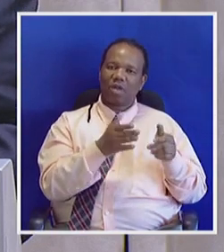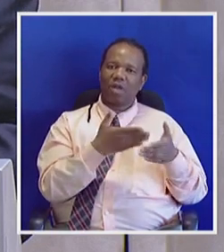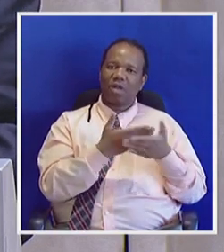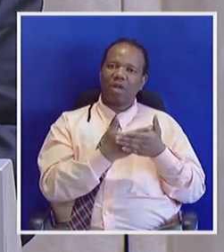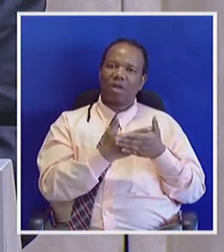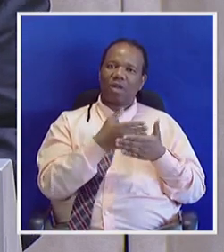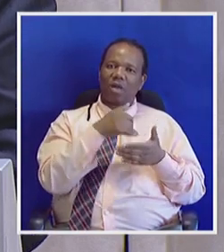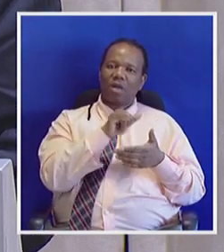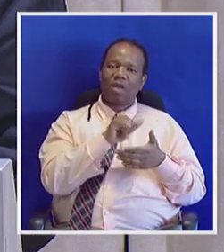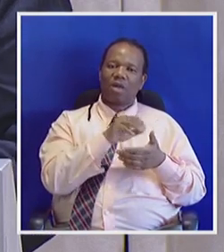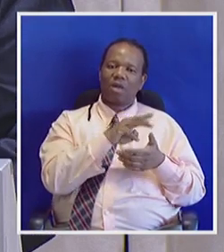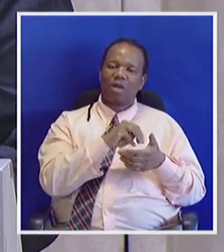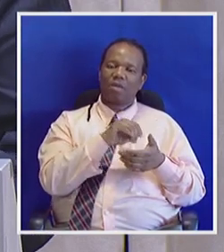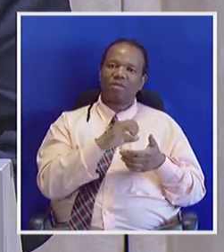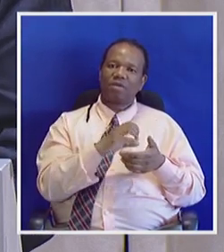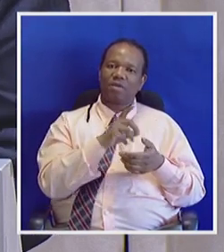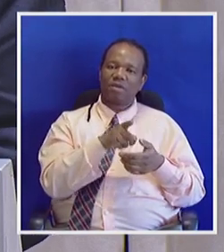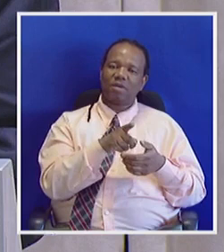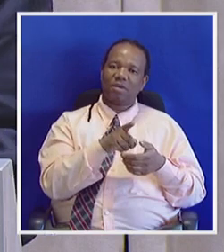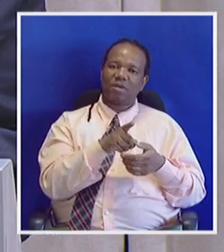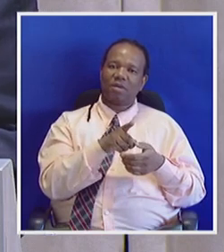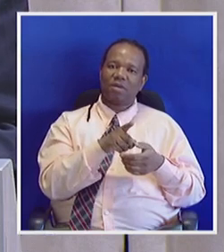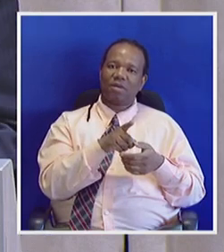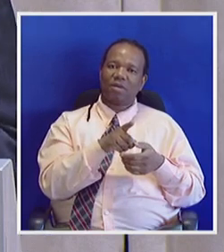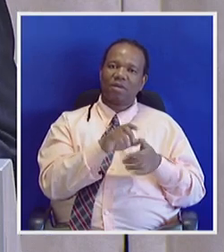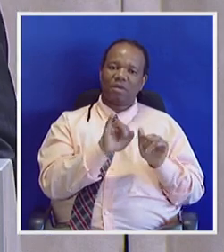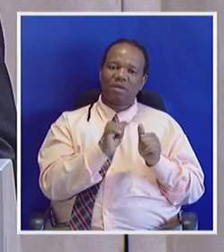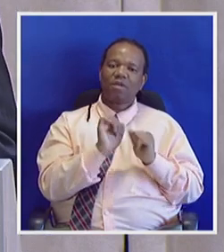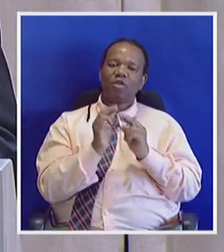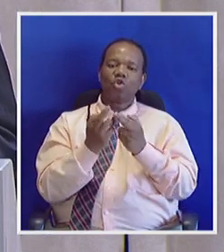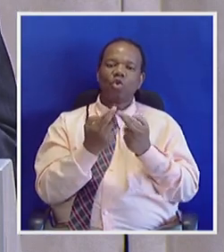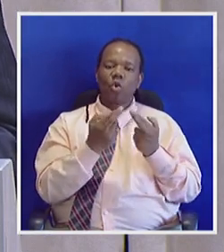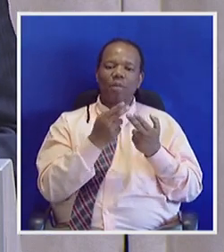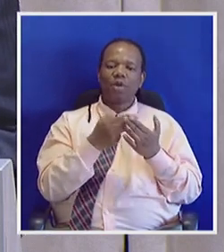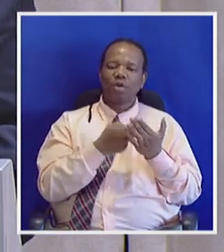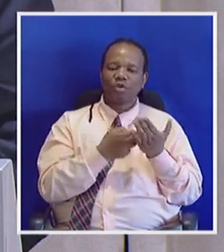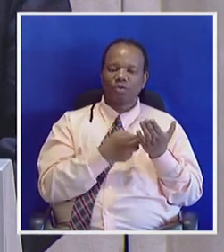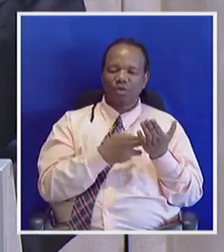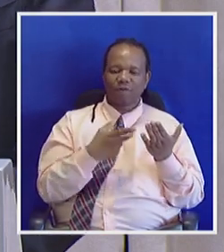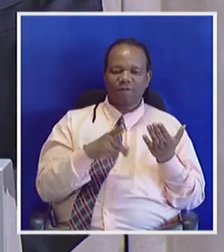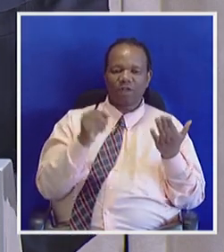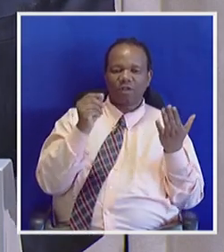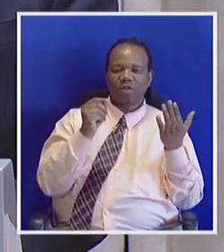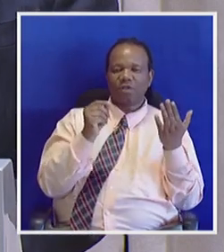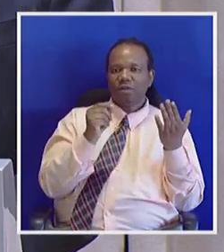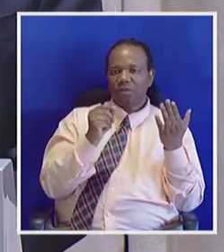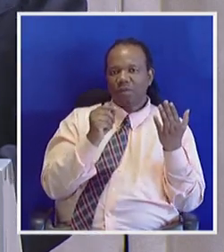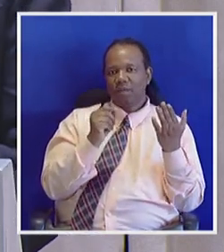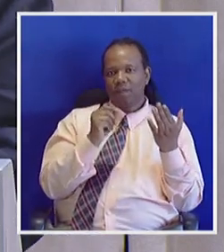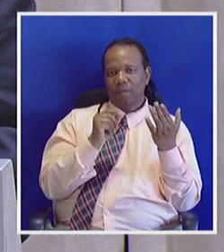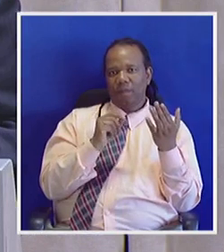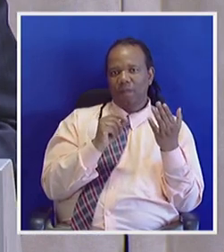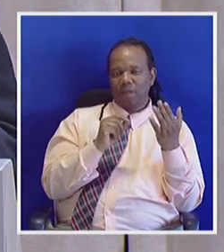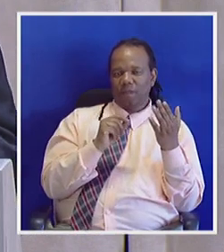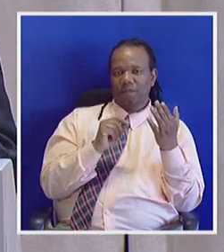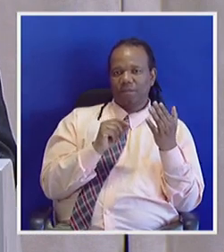IMC is informed by the recommendations that were issued and indeed were issued by